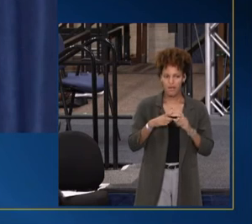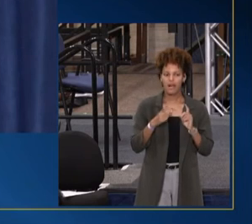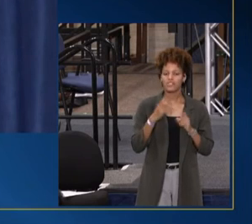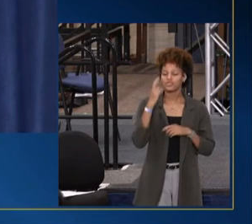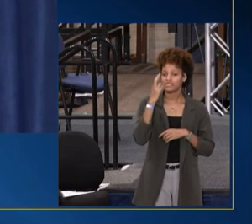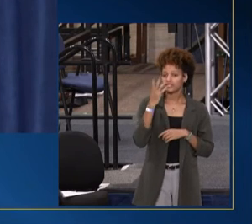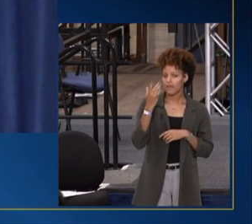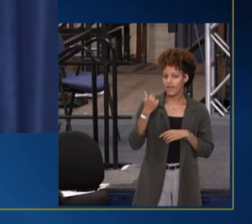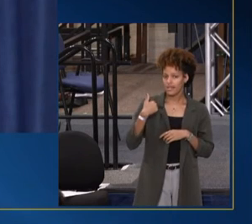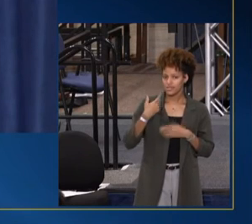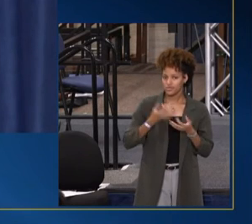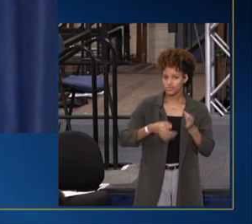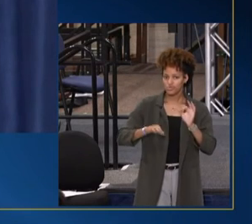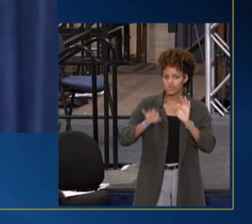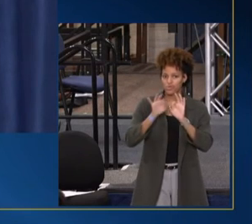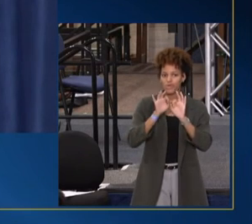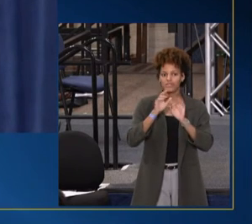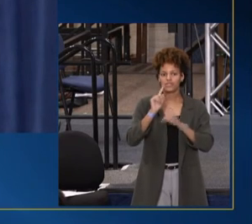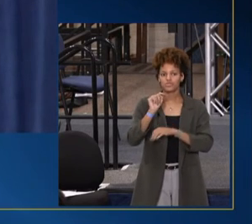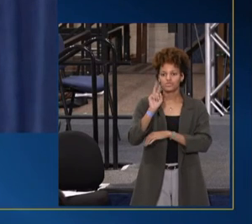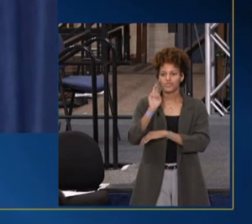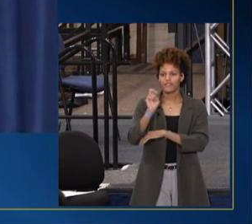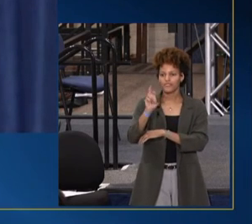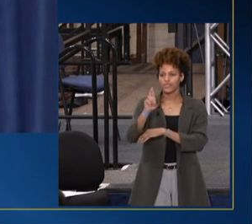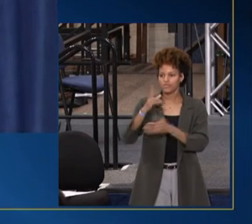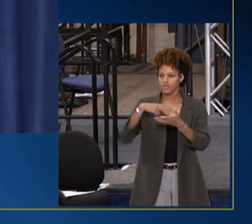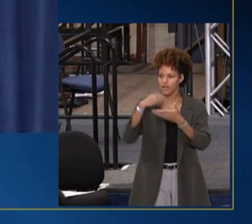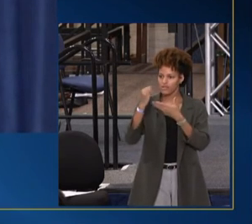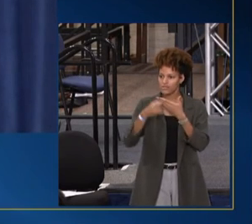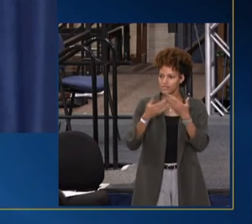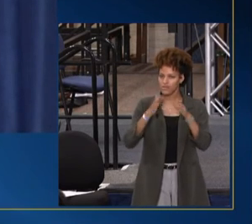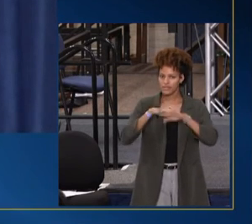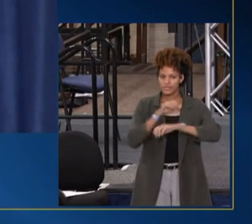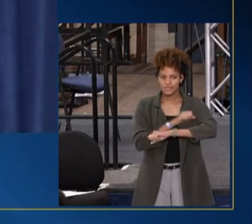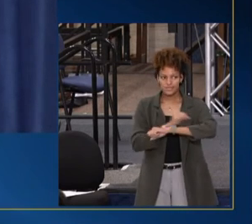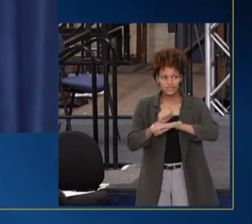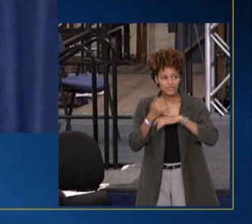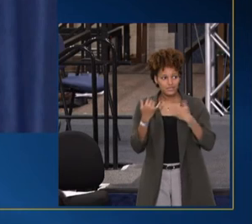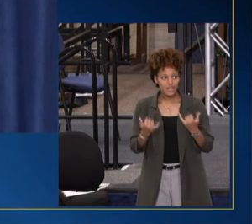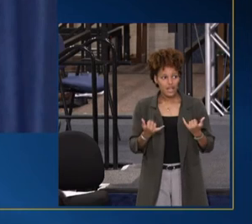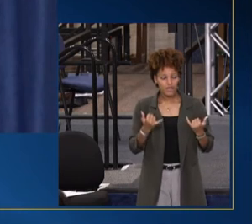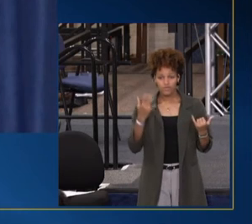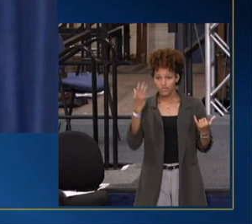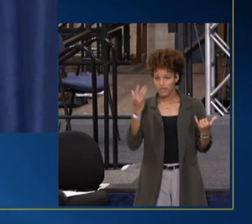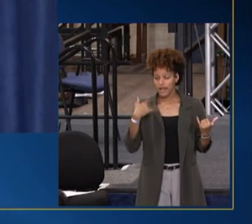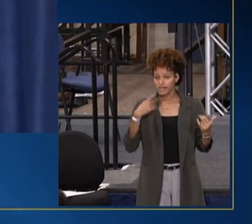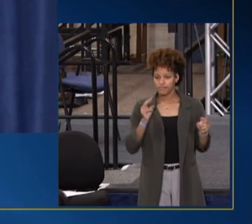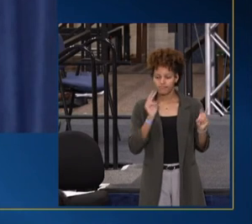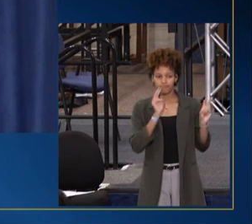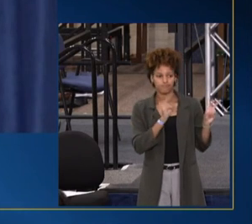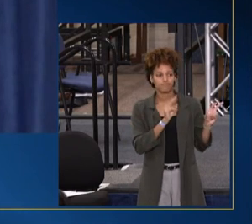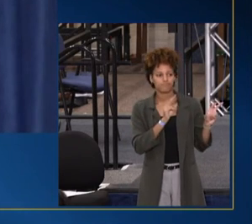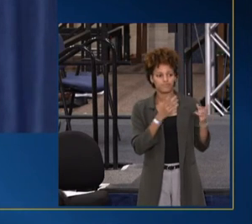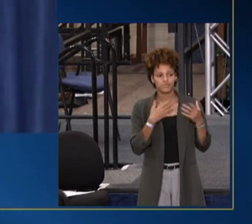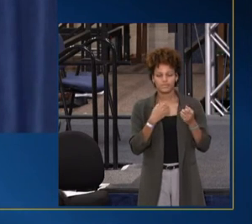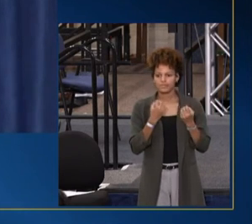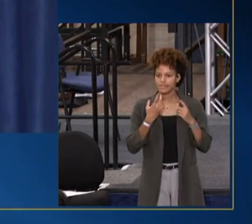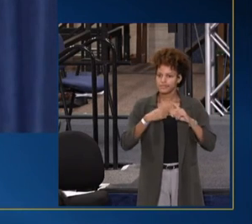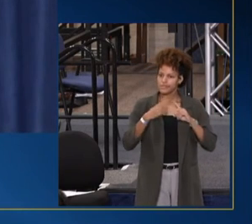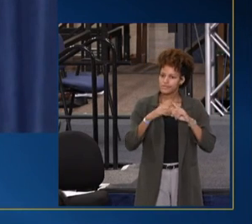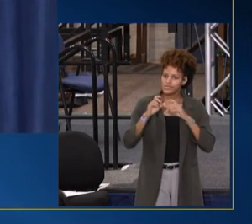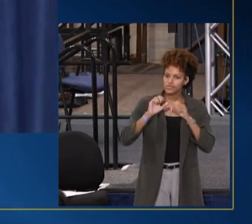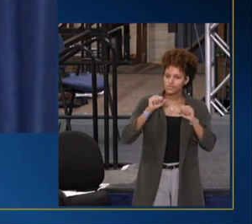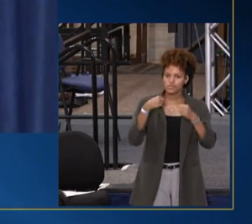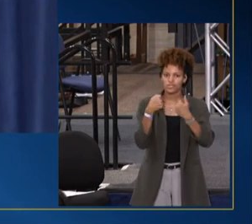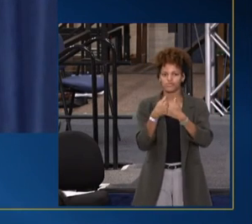why it matters that the Trevor Project is on this stage right now is because as we look to these challenges to our